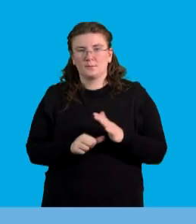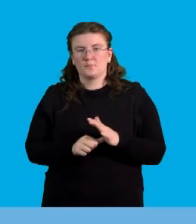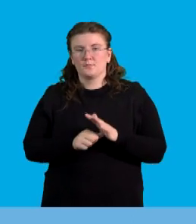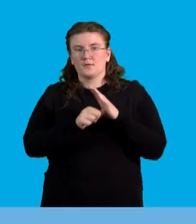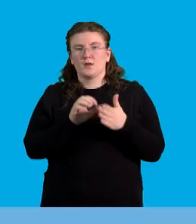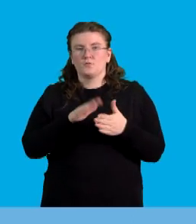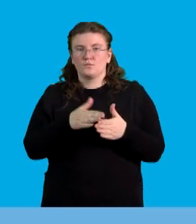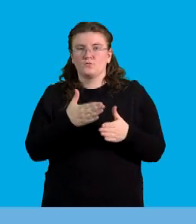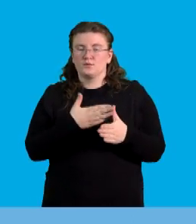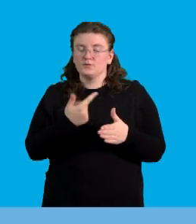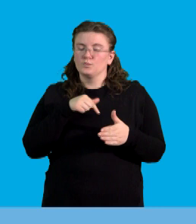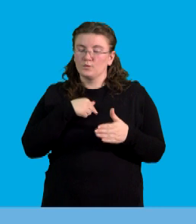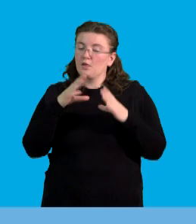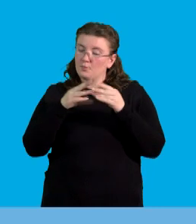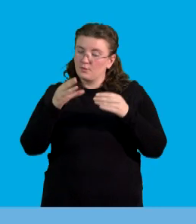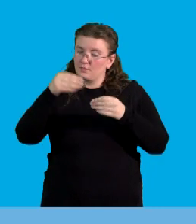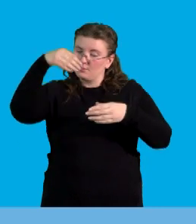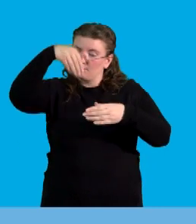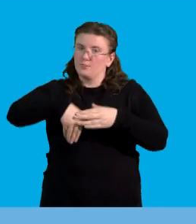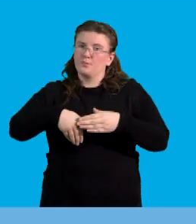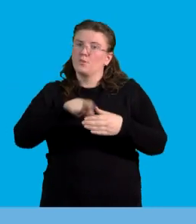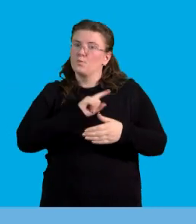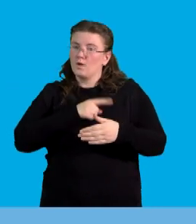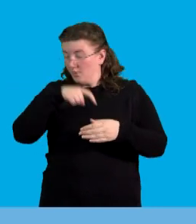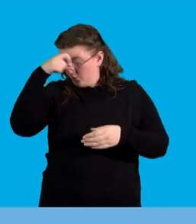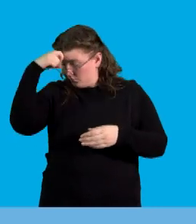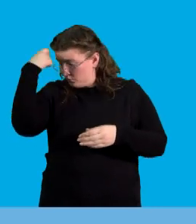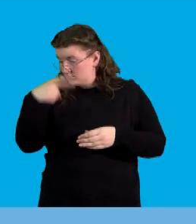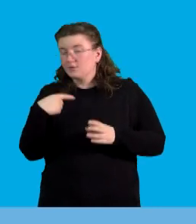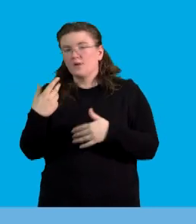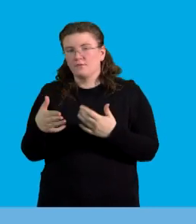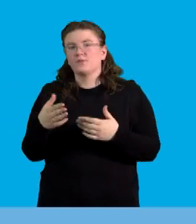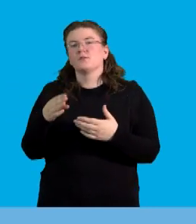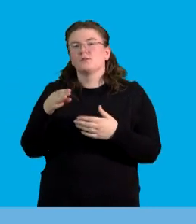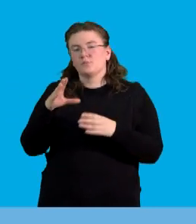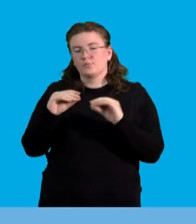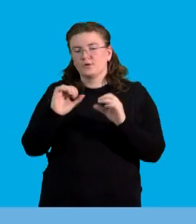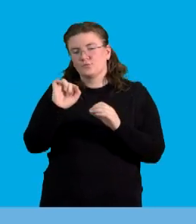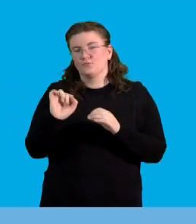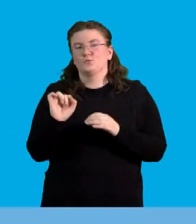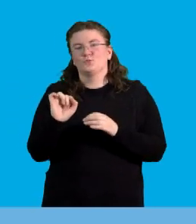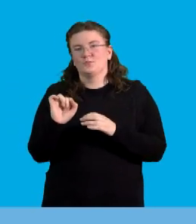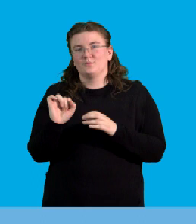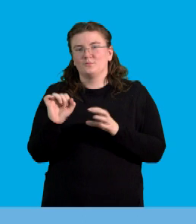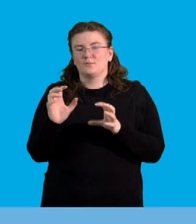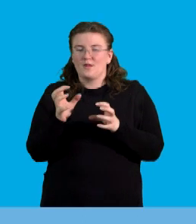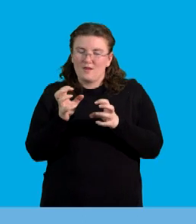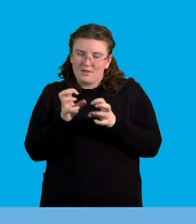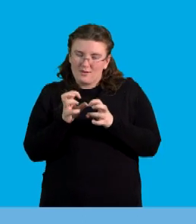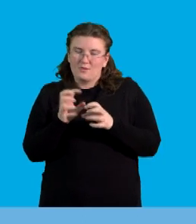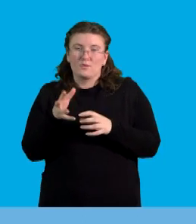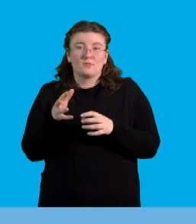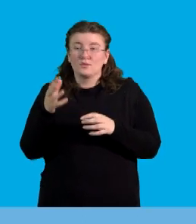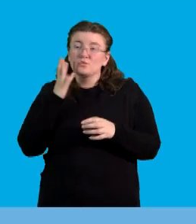main reason why you put in your bread in there, so that the toaster can generate heat and therefore toast your bread. You don't want